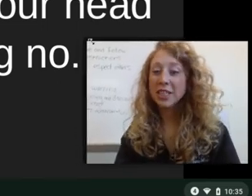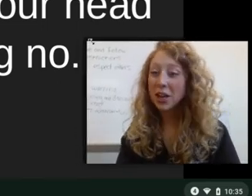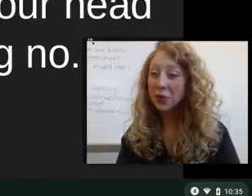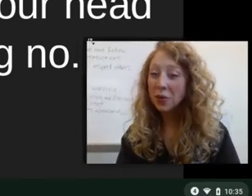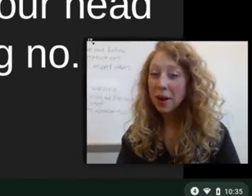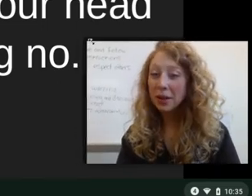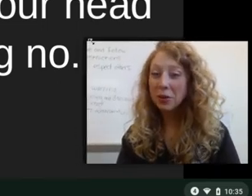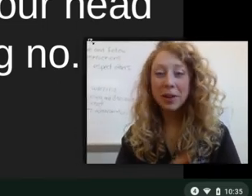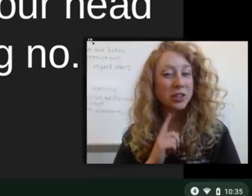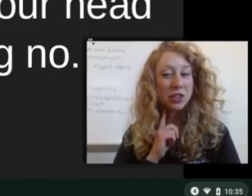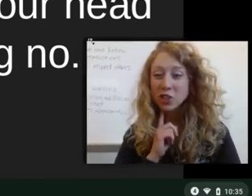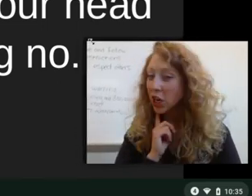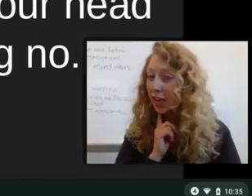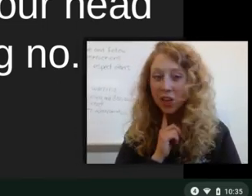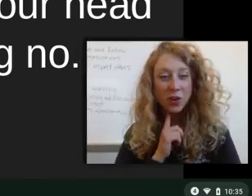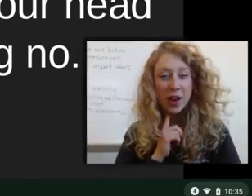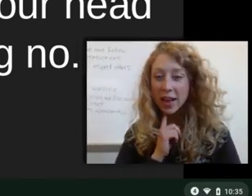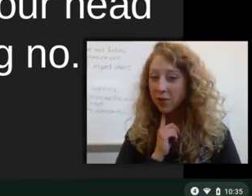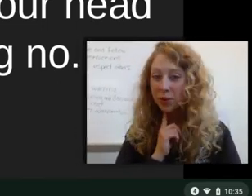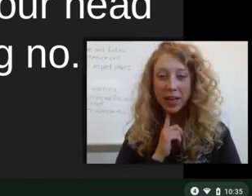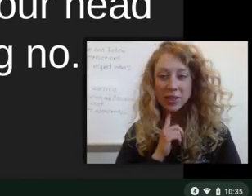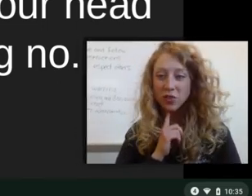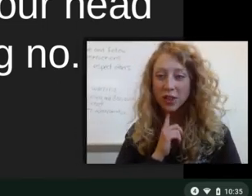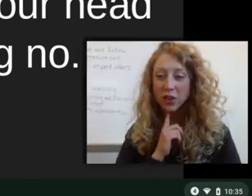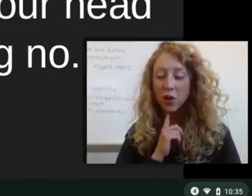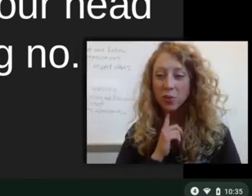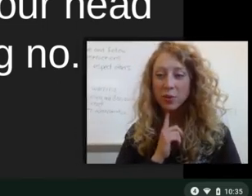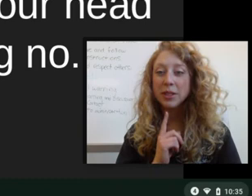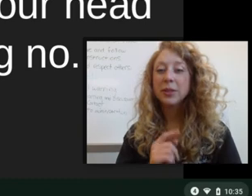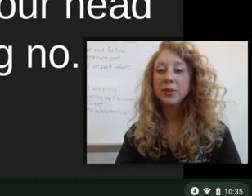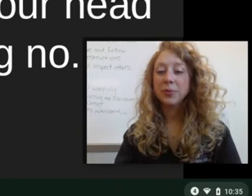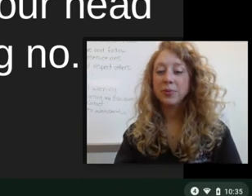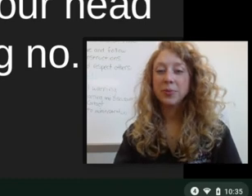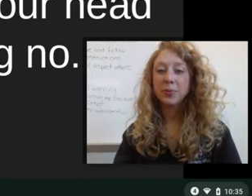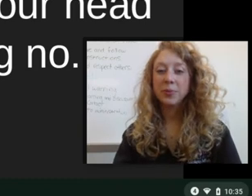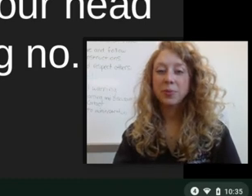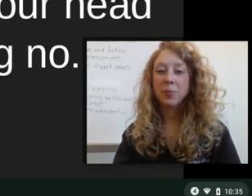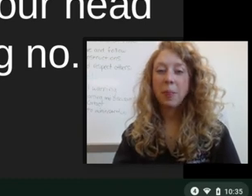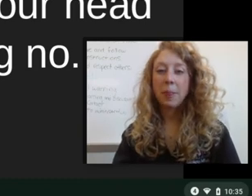So just another reminder, make sure you're shaking your head when answering no.